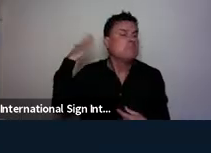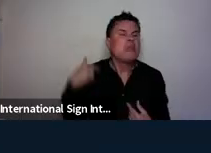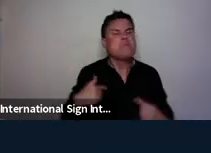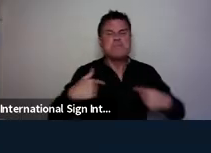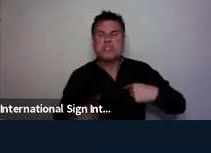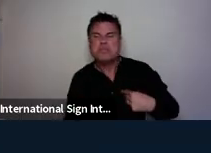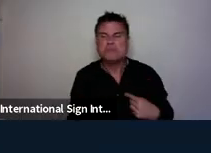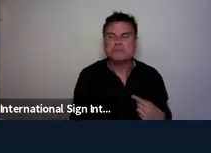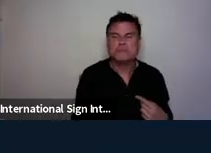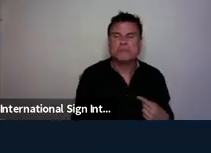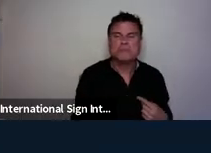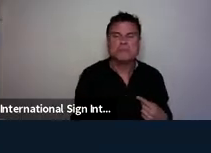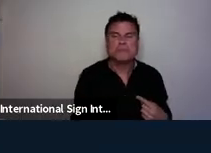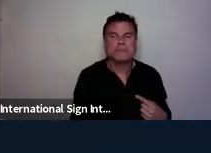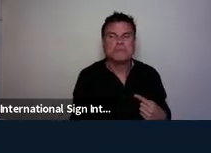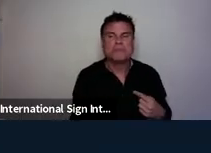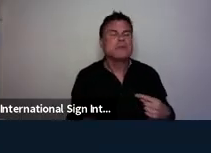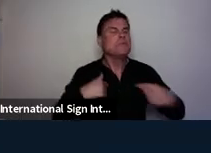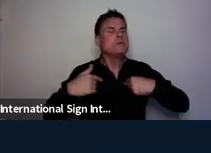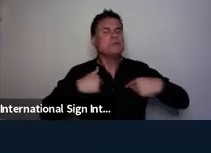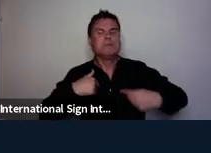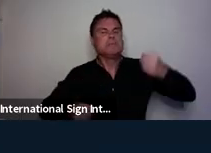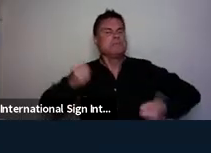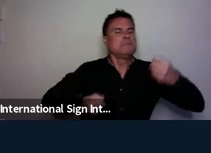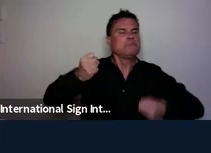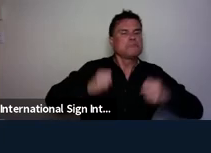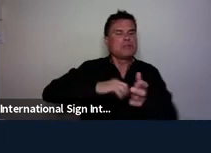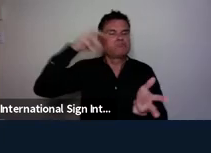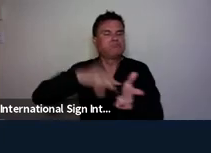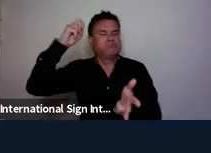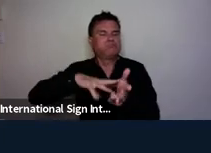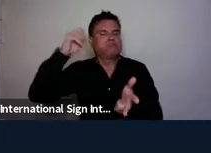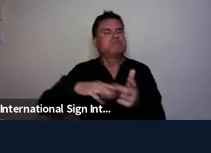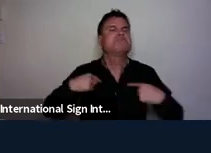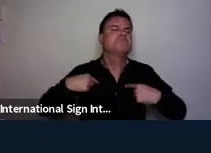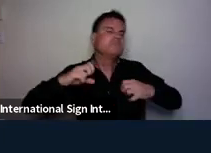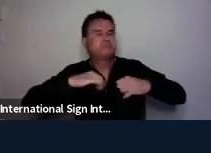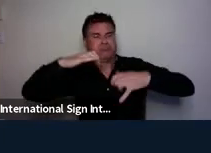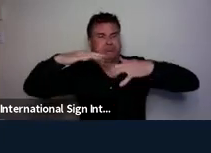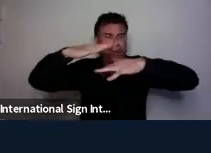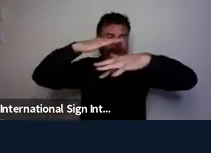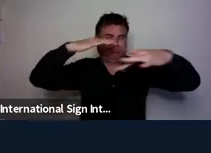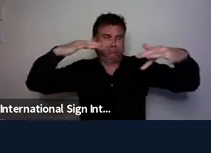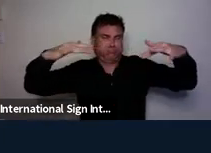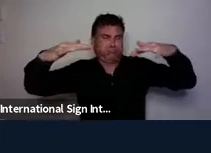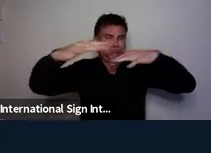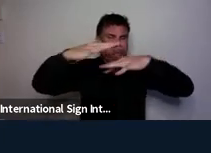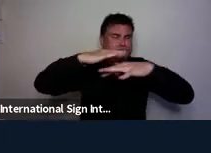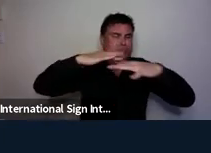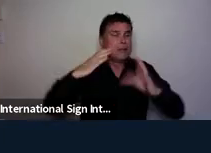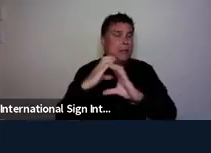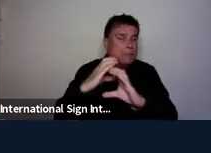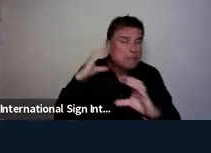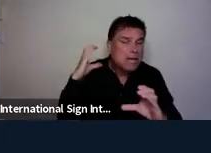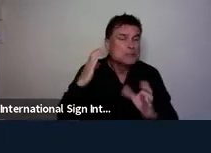using private cars to be mobile, not giving any chance to use public transportation or other greener alternatives when being green